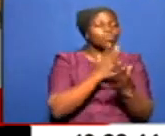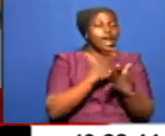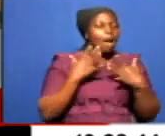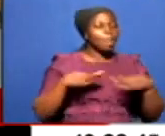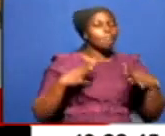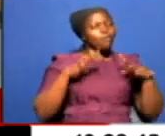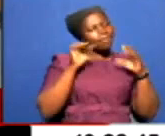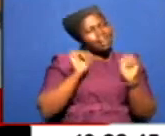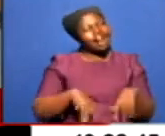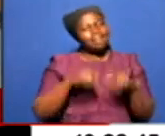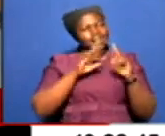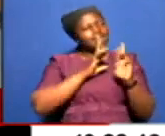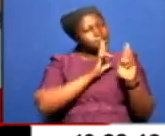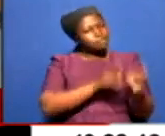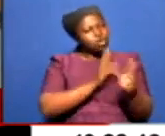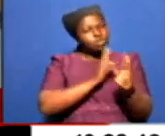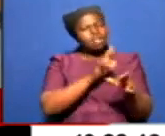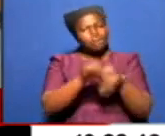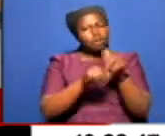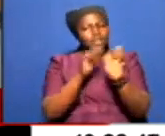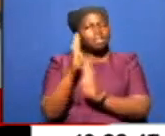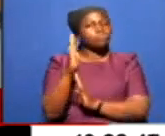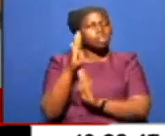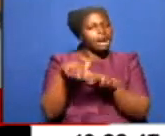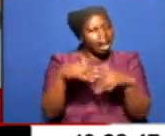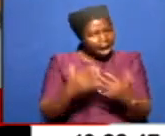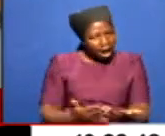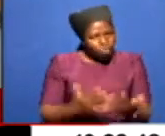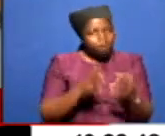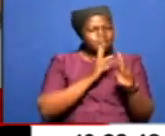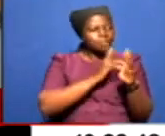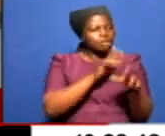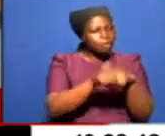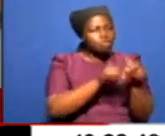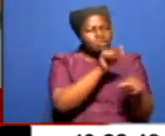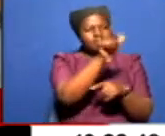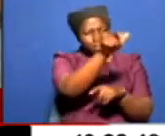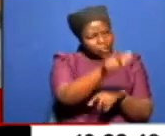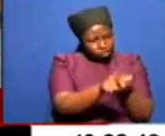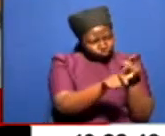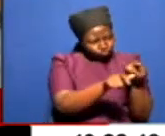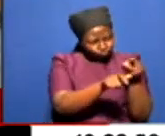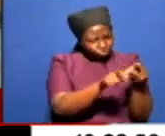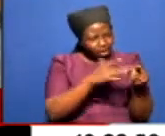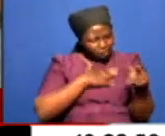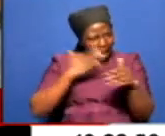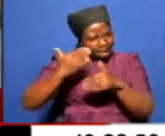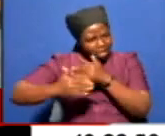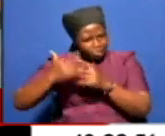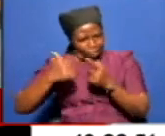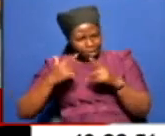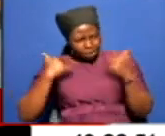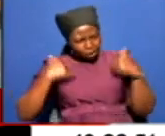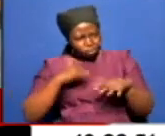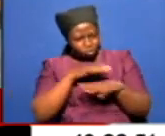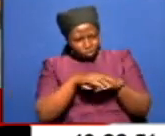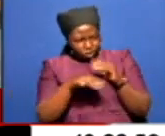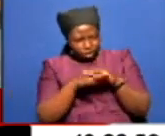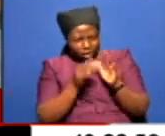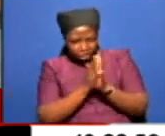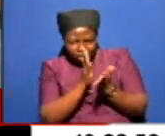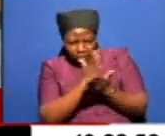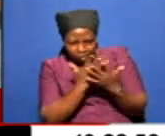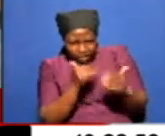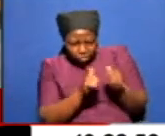about security and talk about this person is my neighbor, but I'm not quite comfortable with some of the things he's